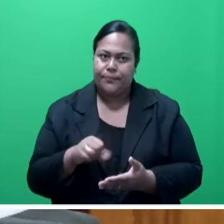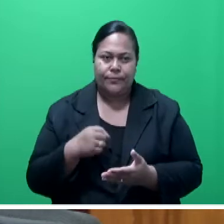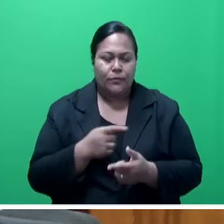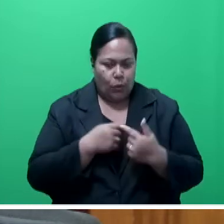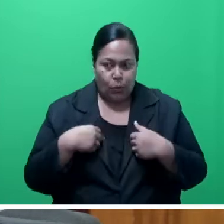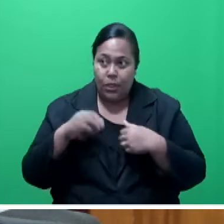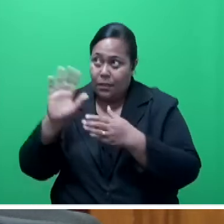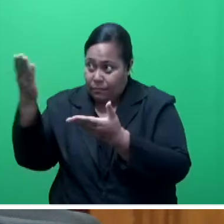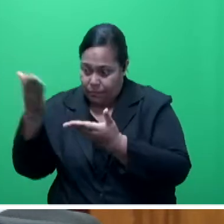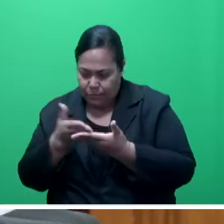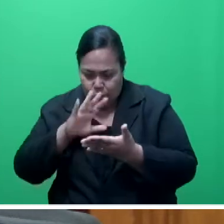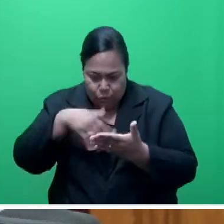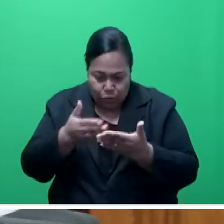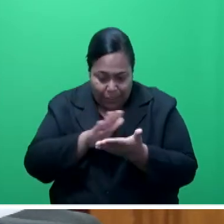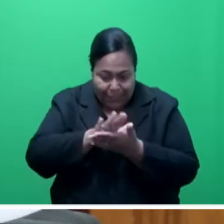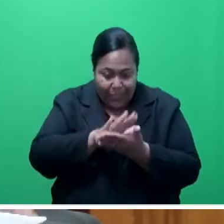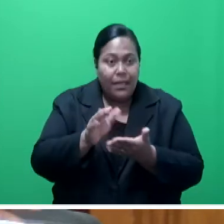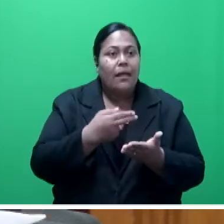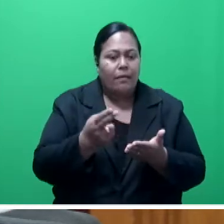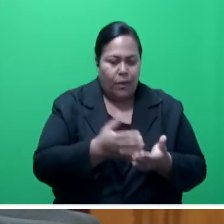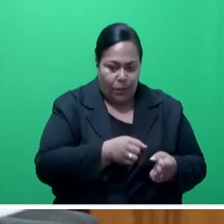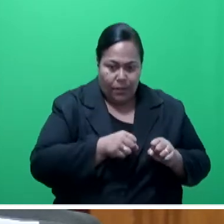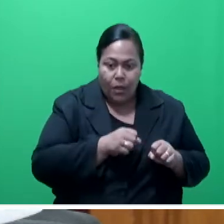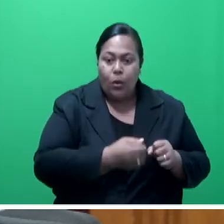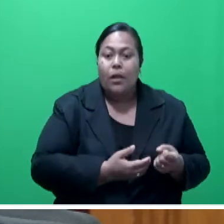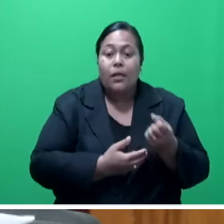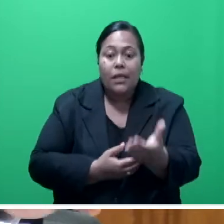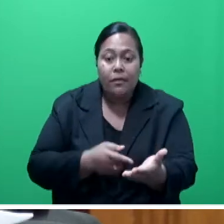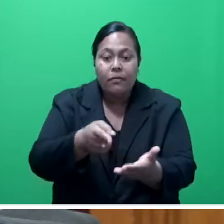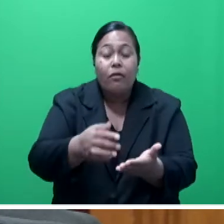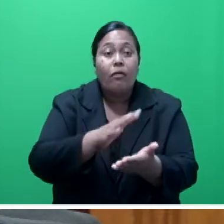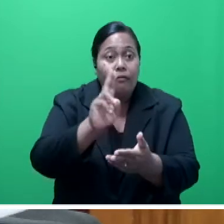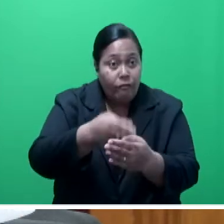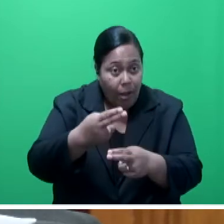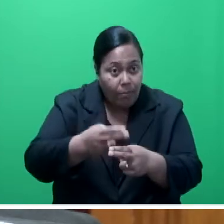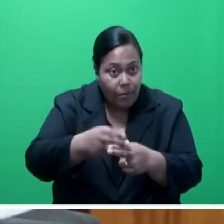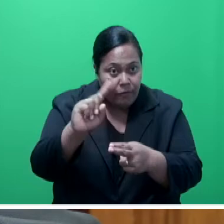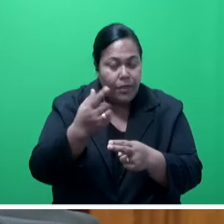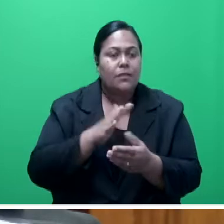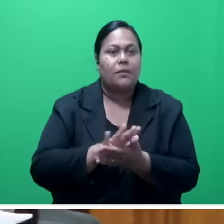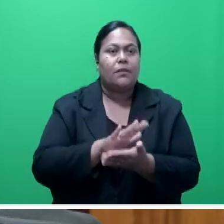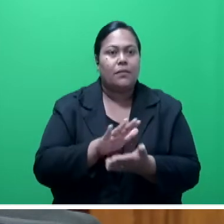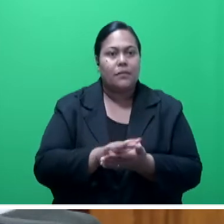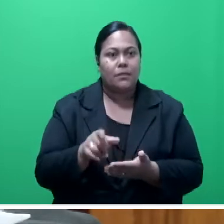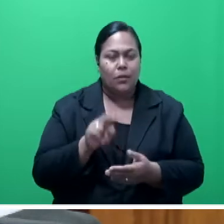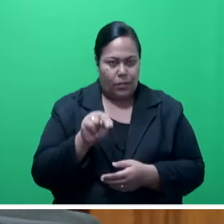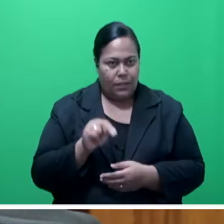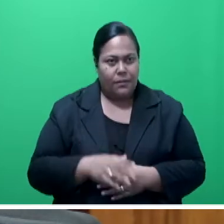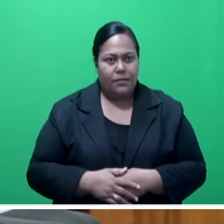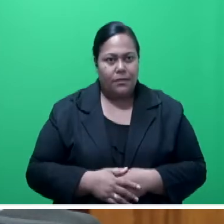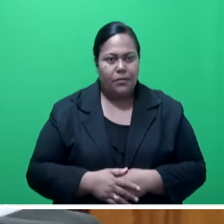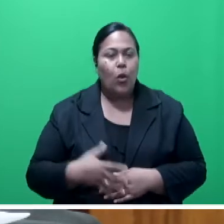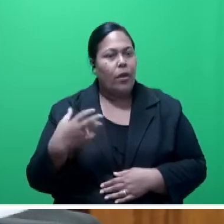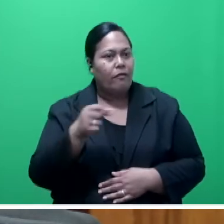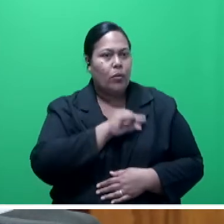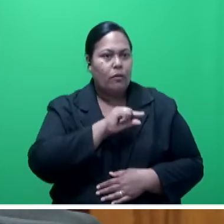of work been undertaken for the first time ever, where the ministry has 4 full time qualified vets, Mr. Speaker.